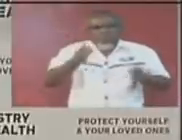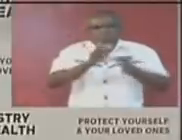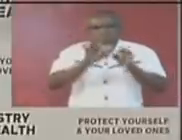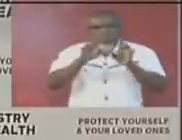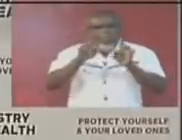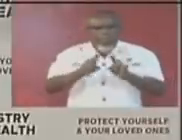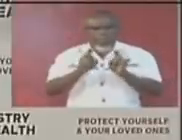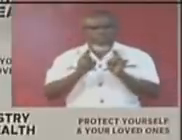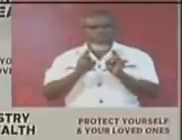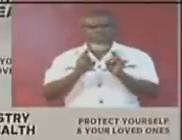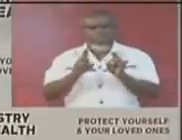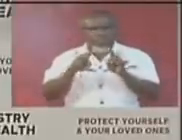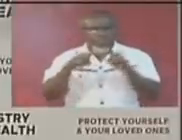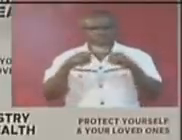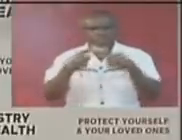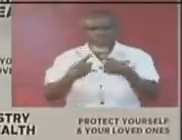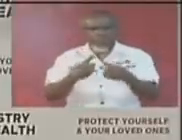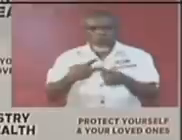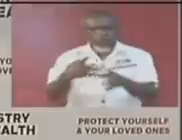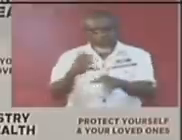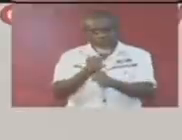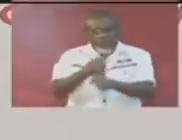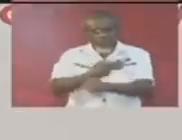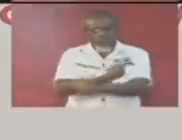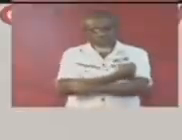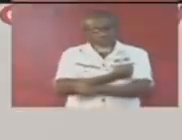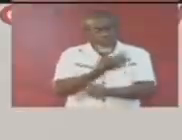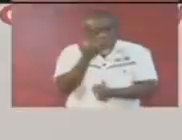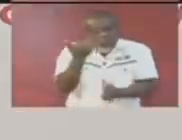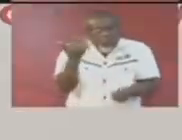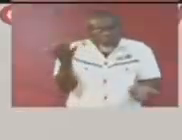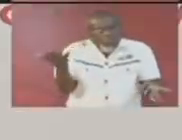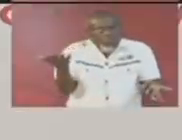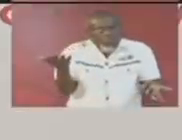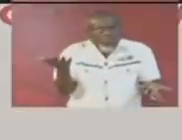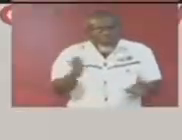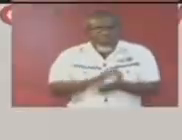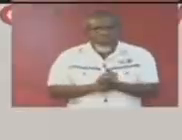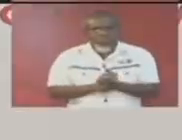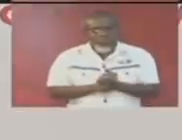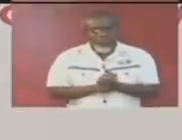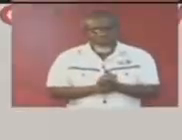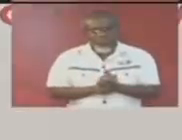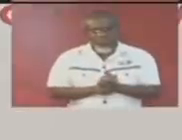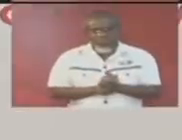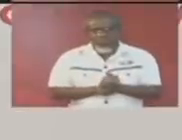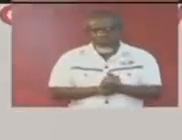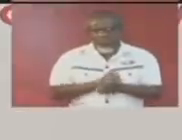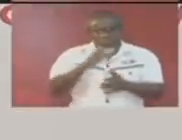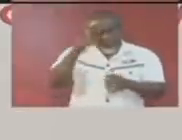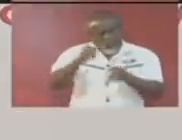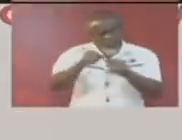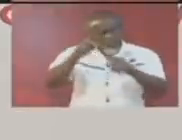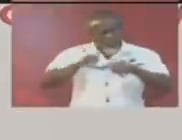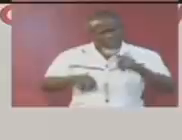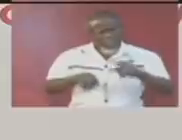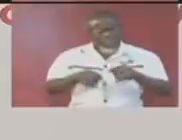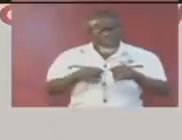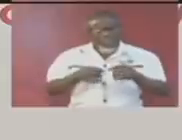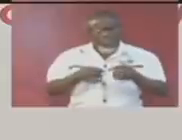Okay, so again, the benefit of vaccination, we can't look at Trinidad and Tobago alone in isolation. Our numbers seem to be low for